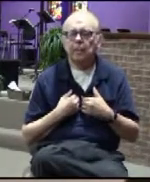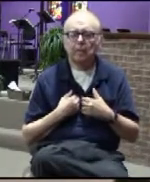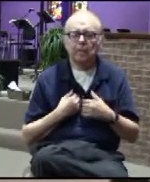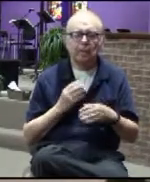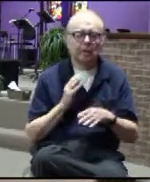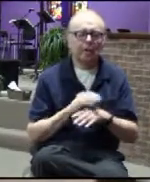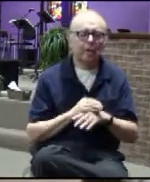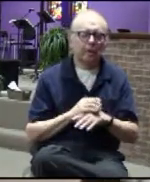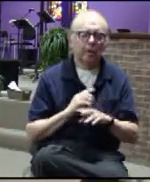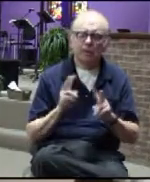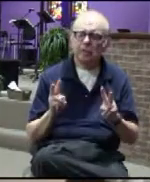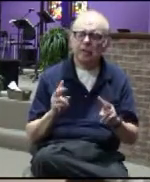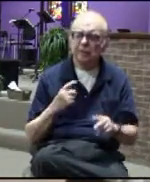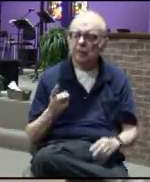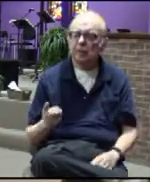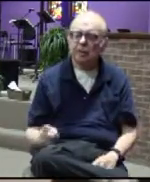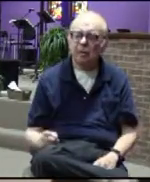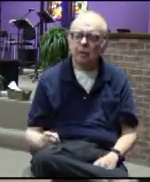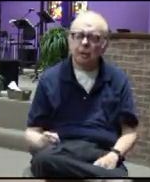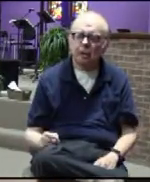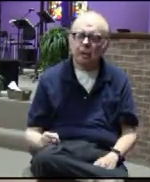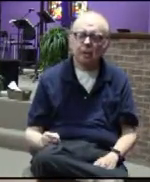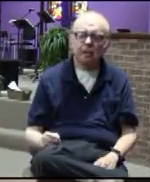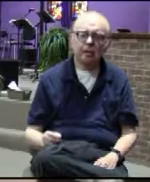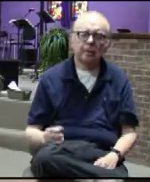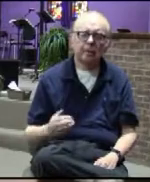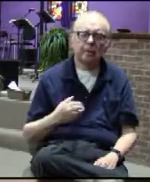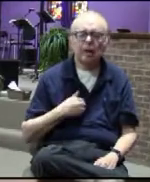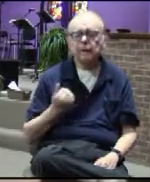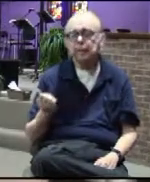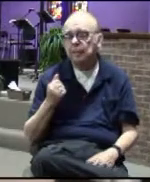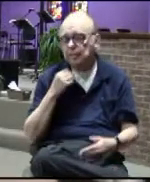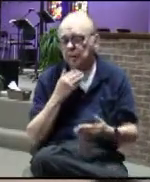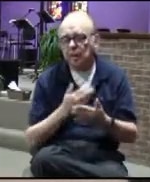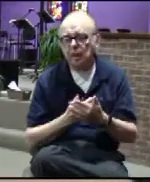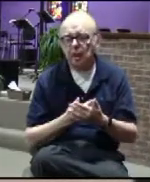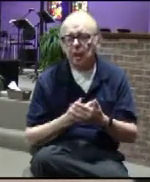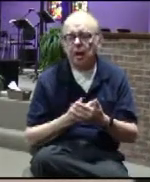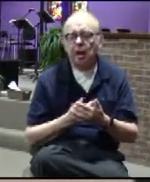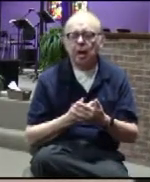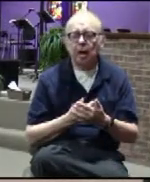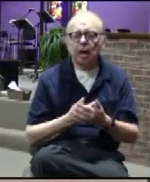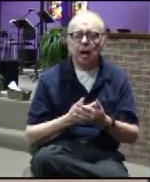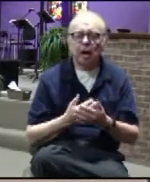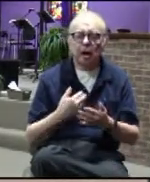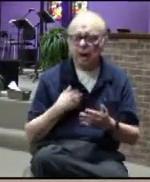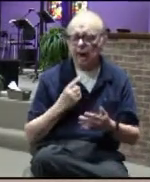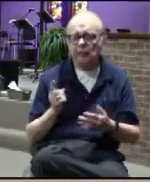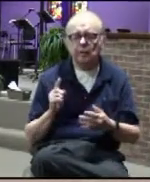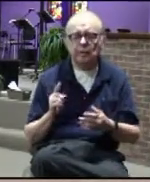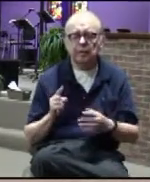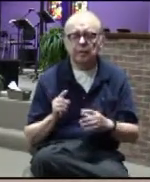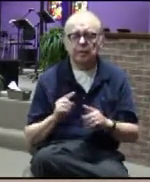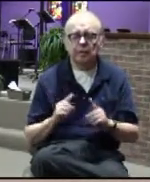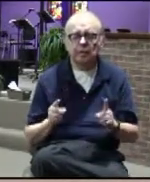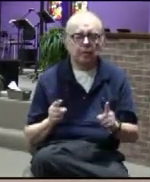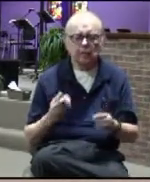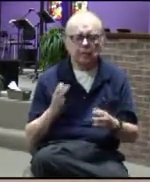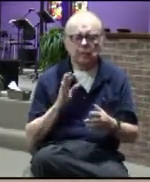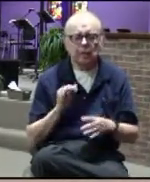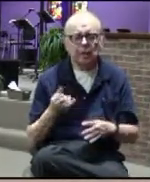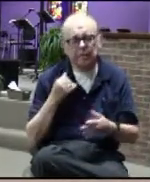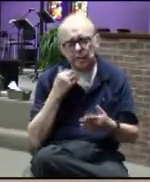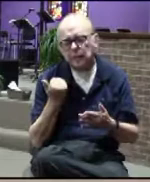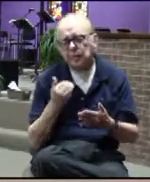and the missionary looked and he says don't you have another daughter he says oh yeah I've got one but you don't want